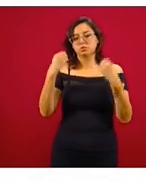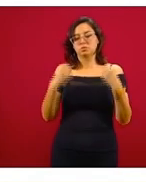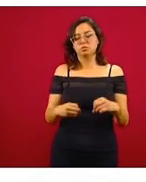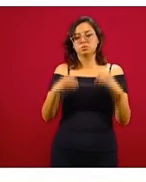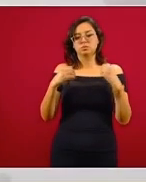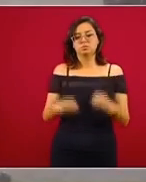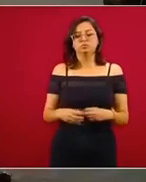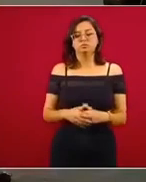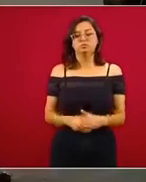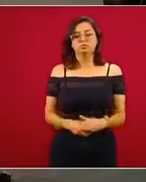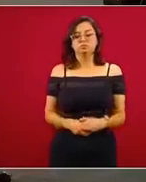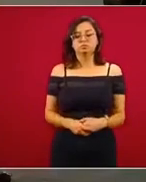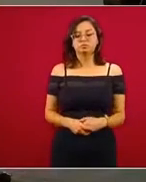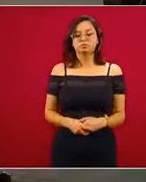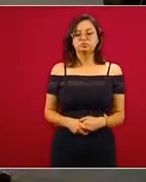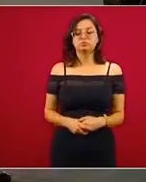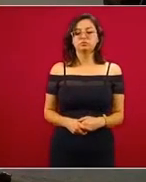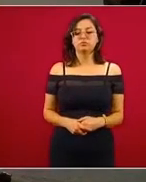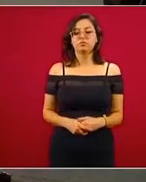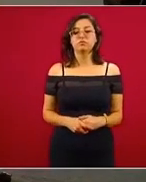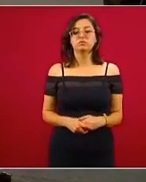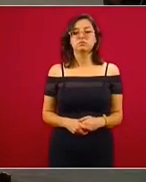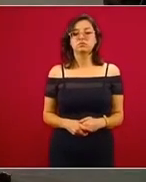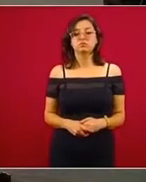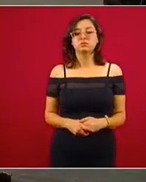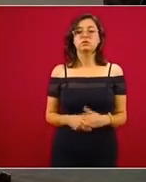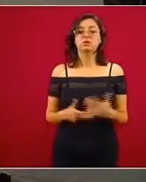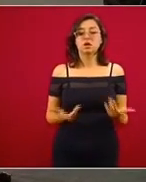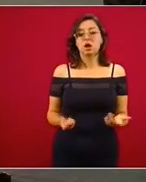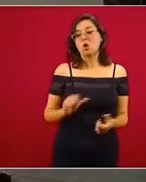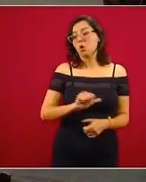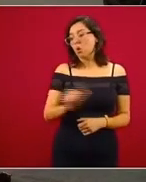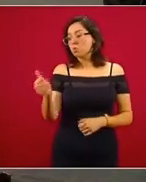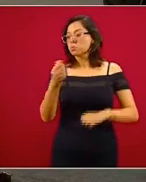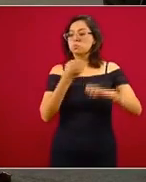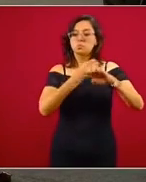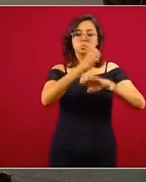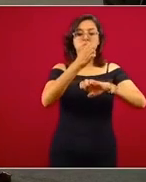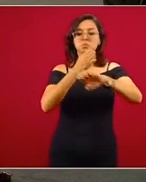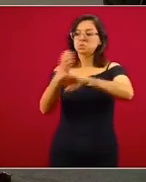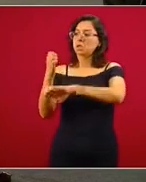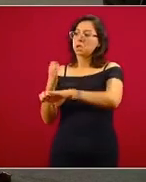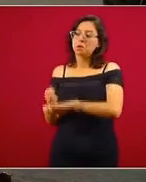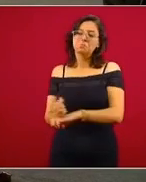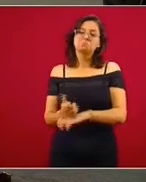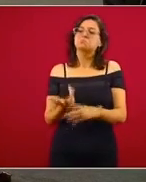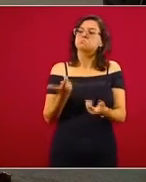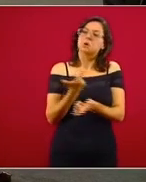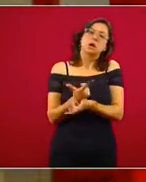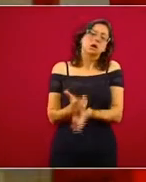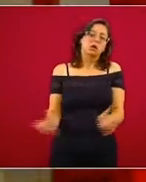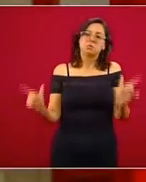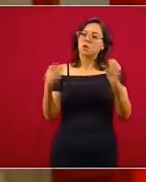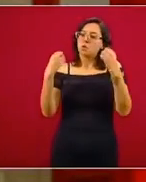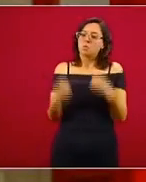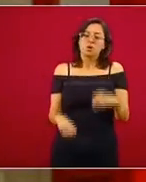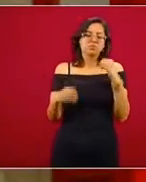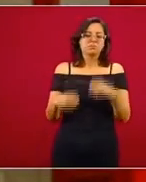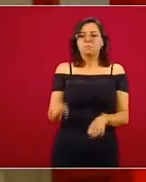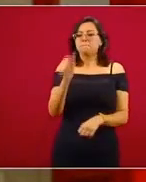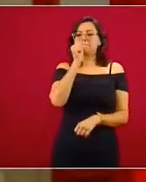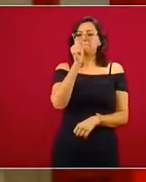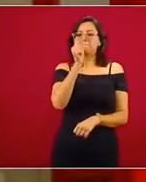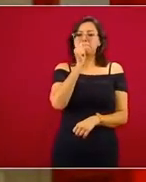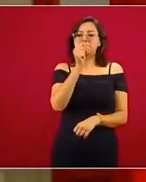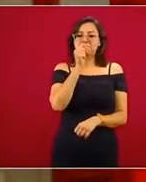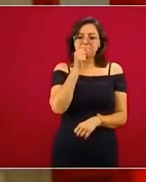are Baja California with a 63%, Sinaloa, Guadalajara, and the usual suspects. Of